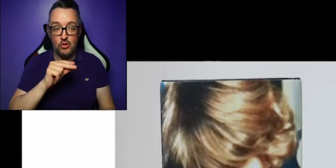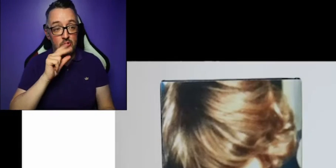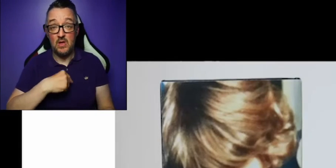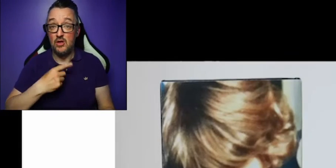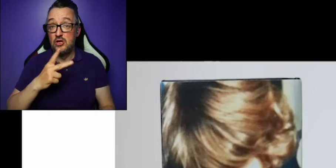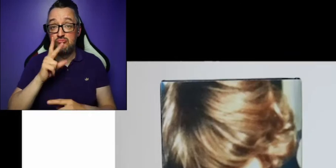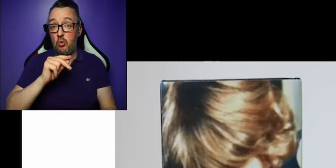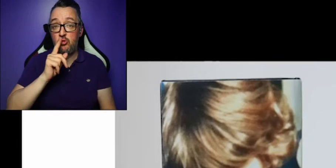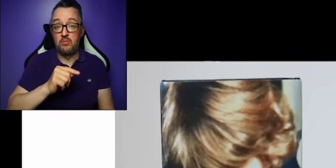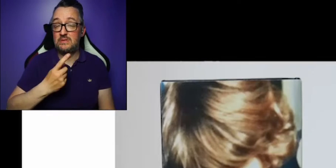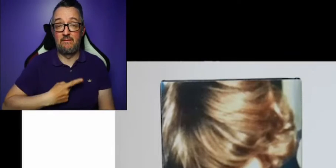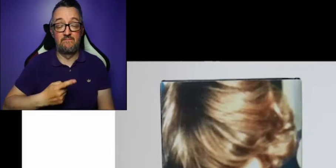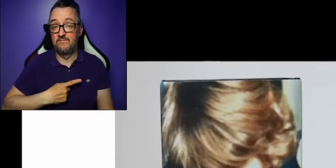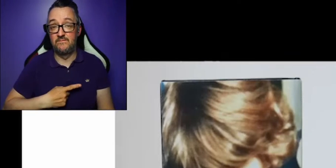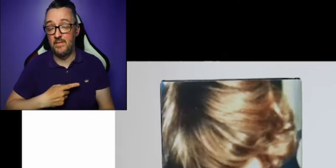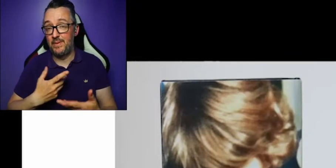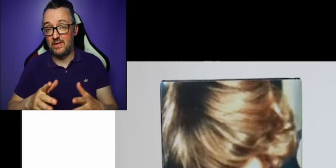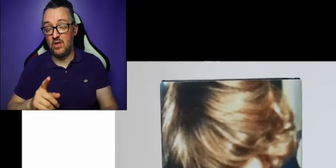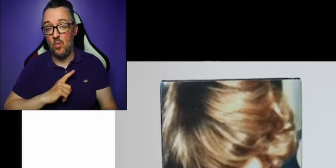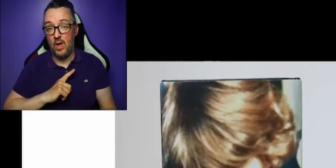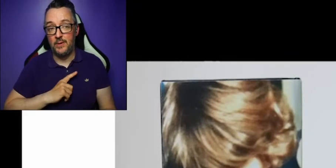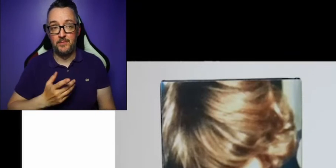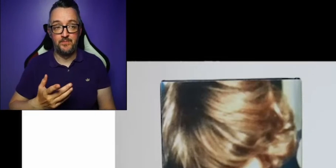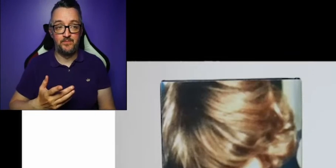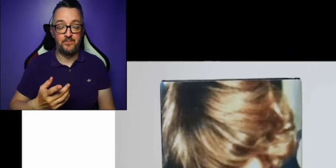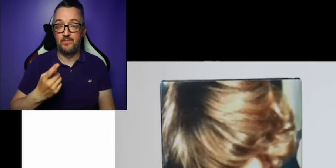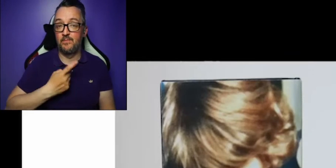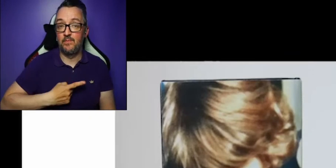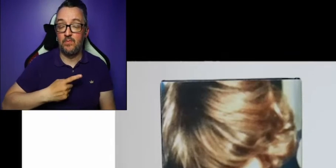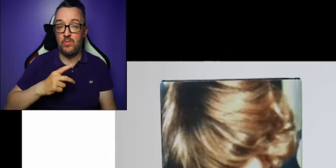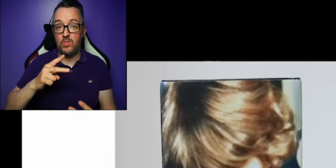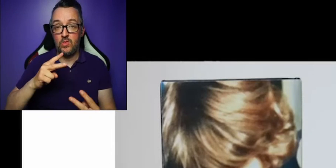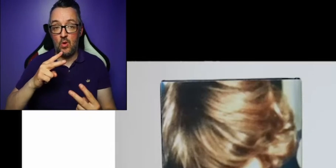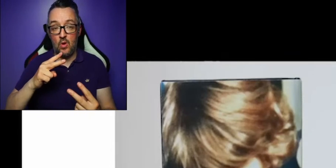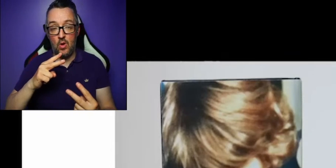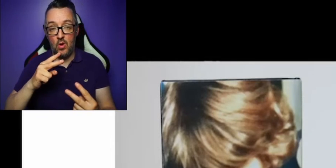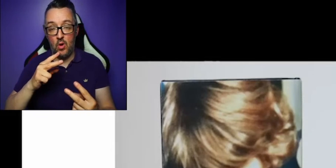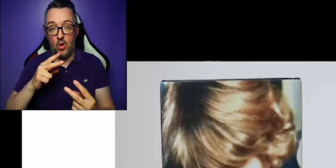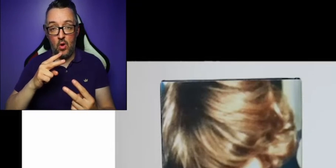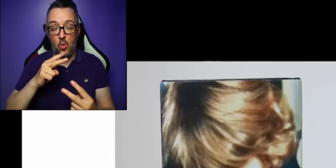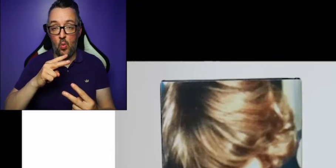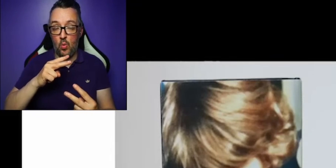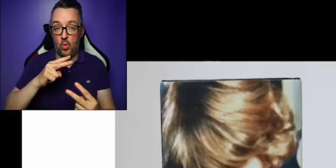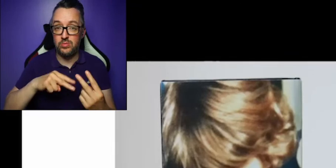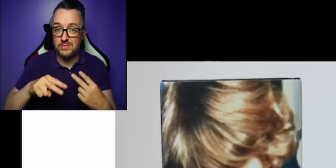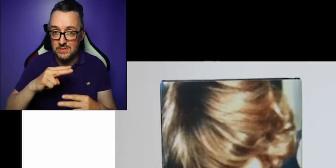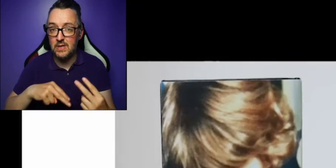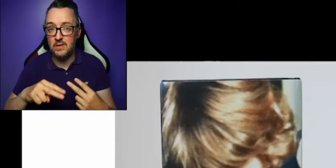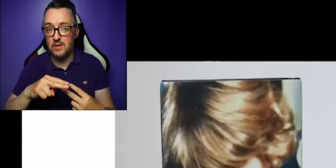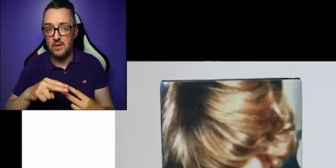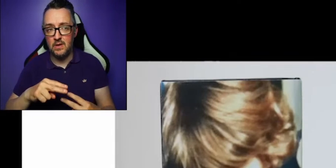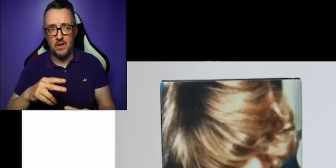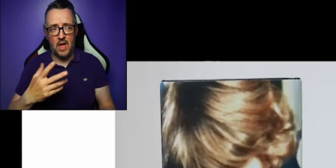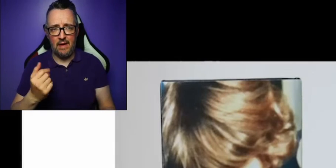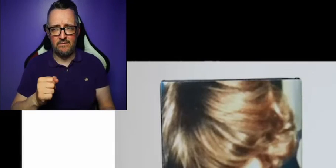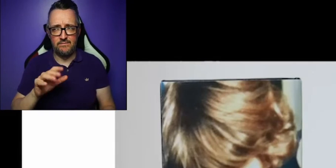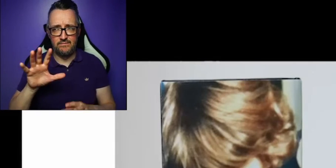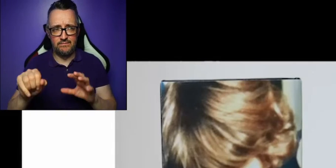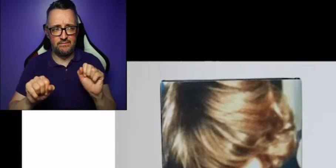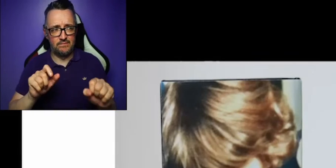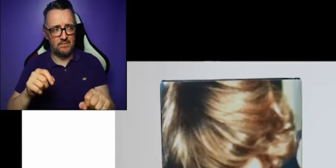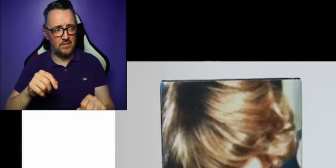So I talk to myself because as an autistic person growing up not knowing you're autistic, you can pick up such